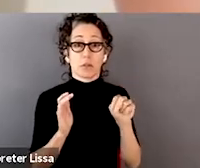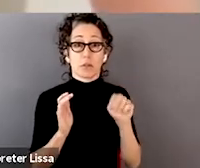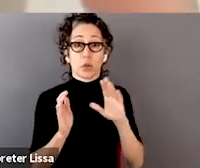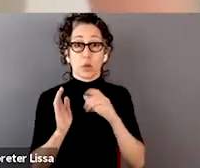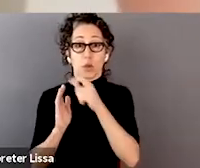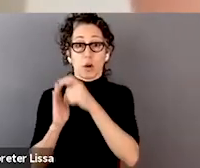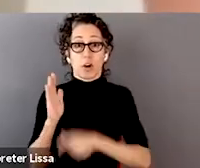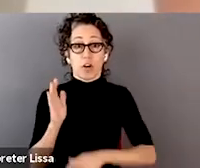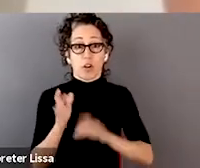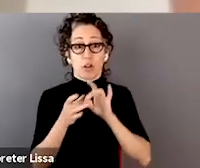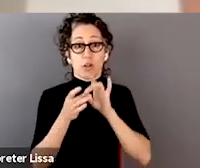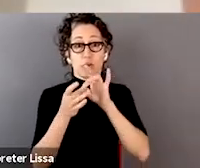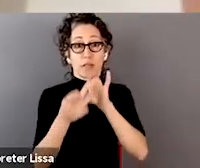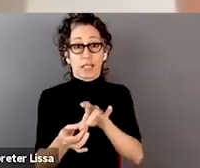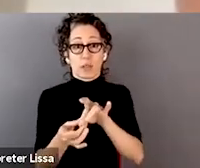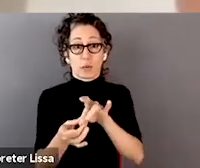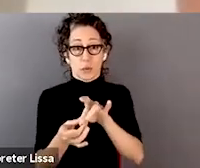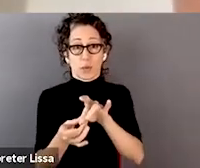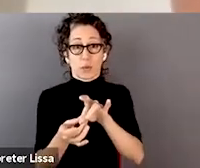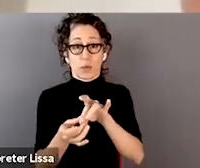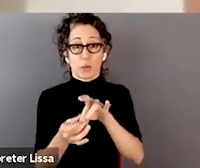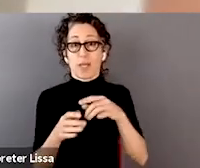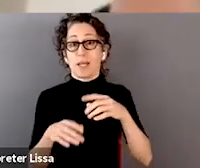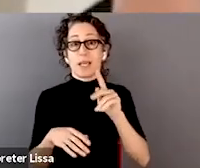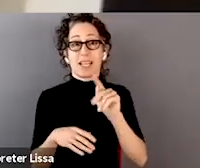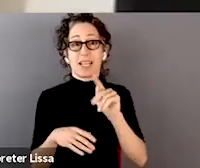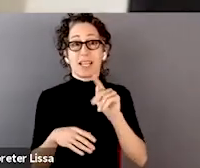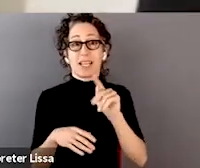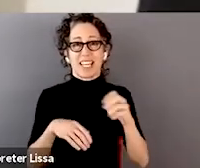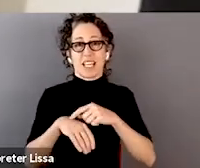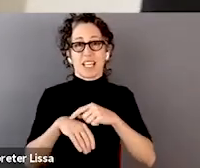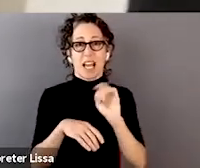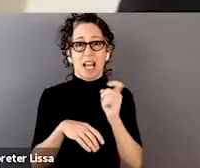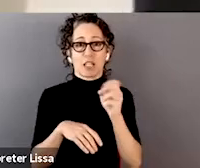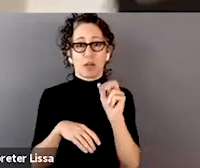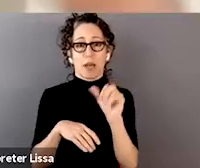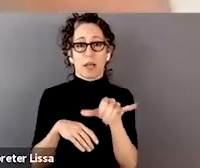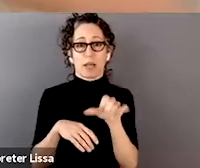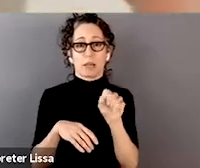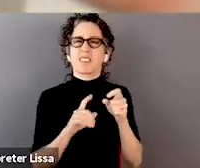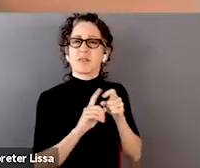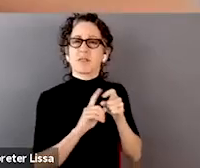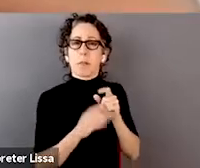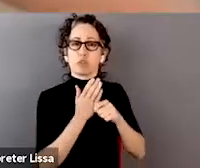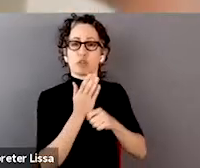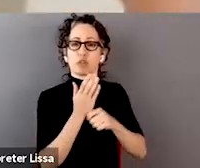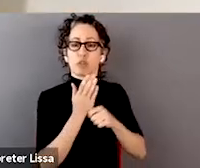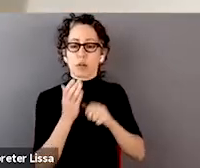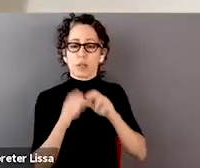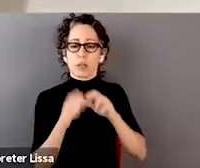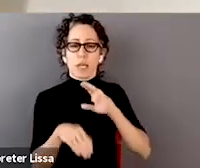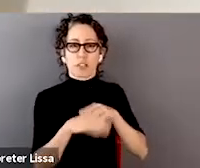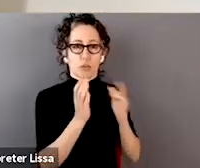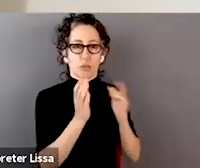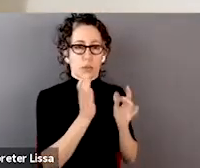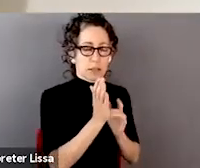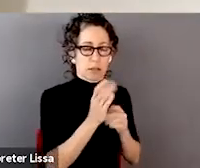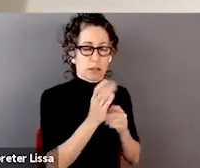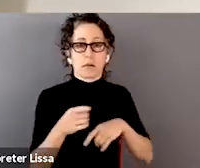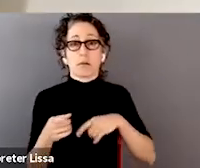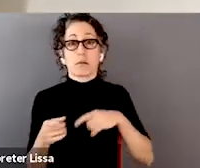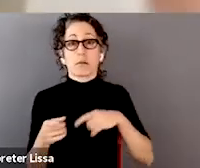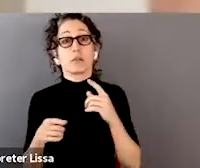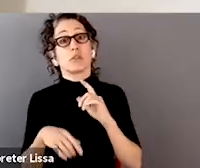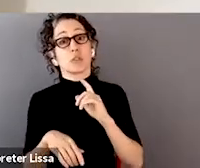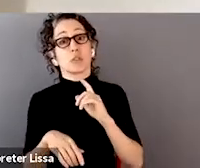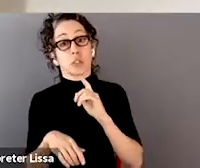out in nature medicine um where she takes uh a a uh an established uh openly